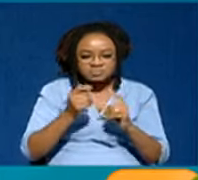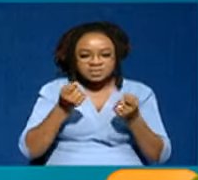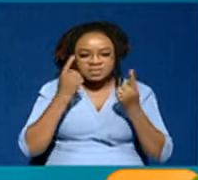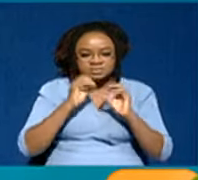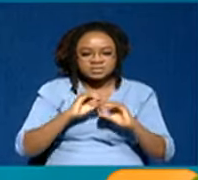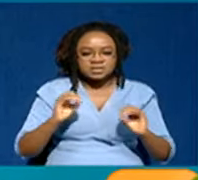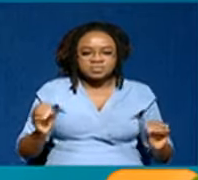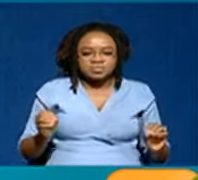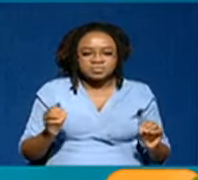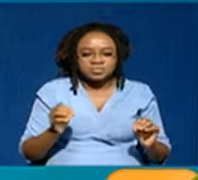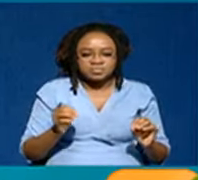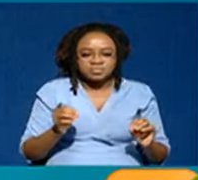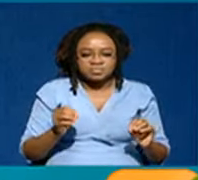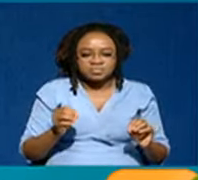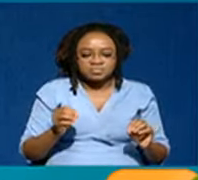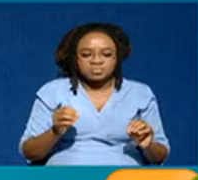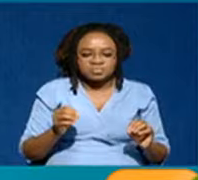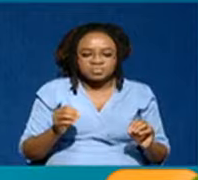everything. They try to